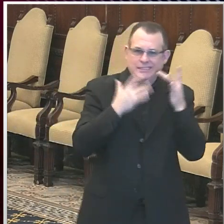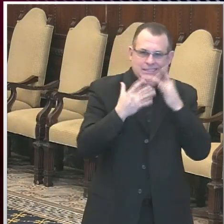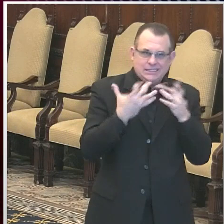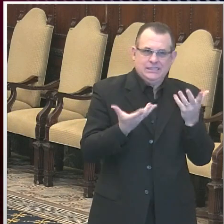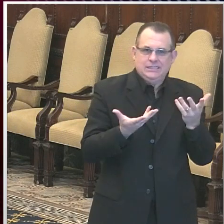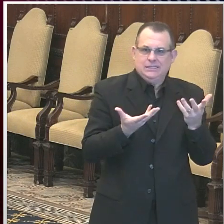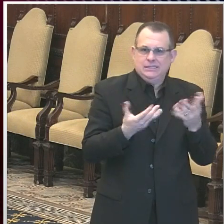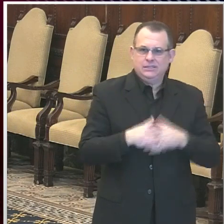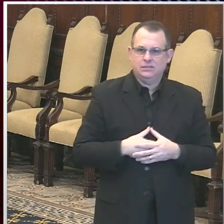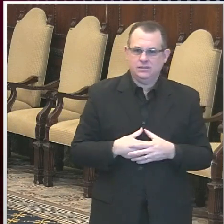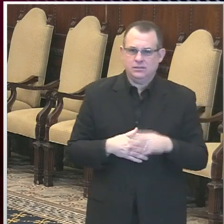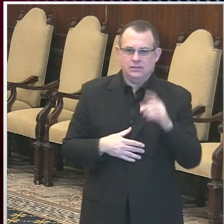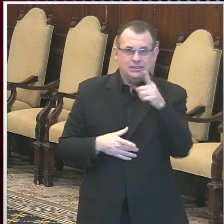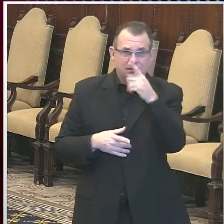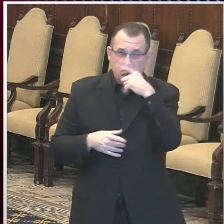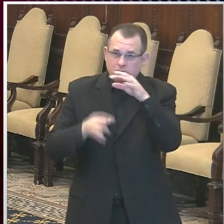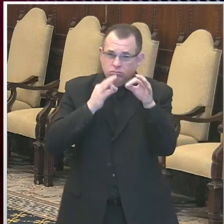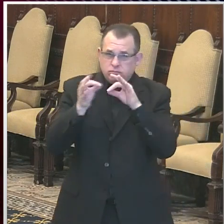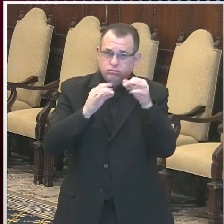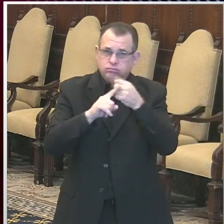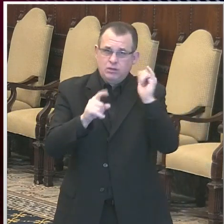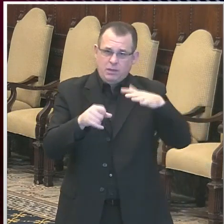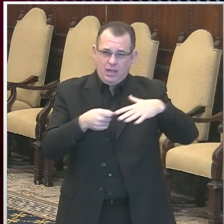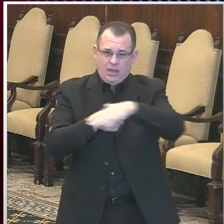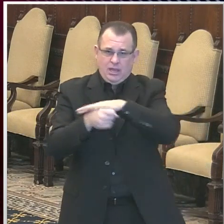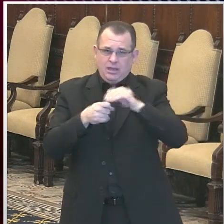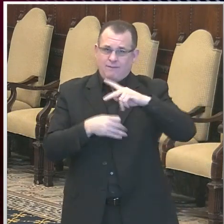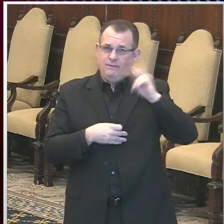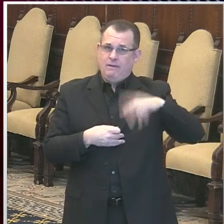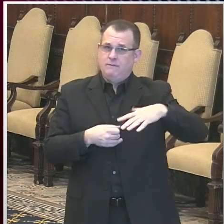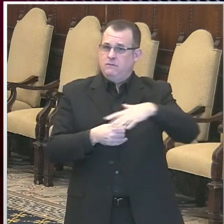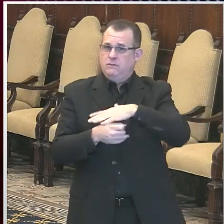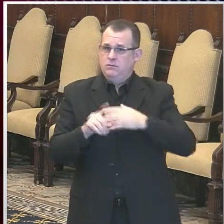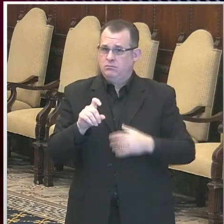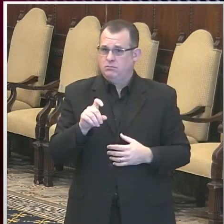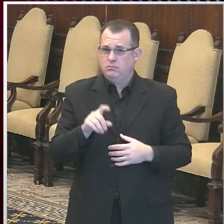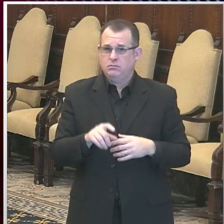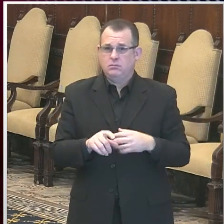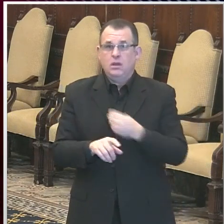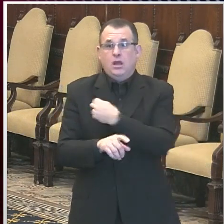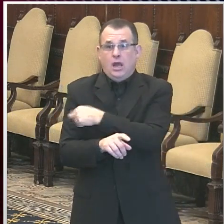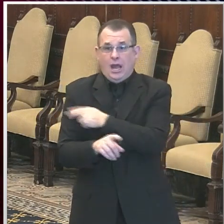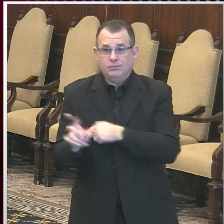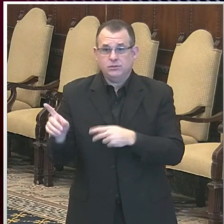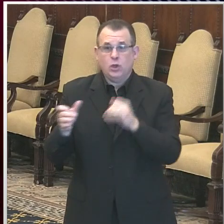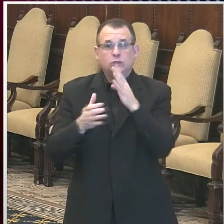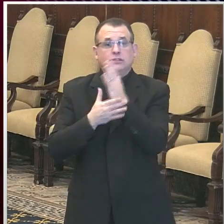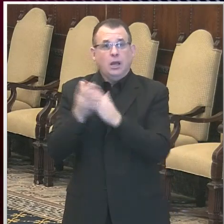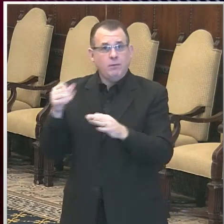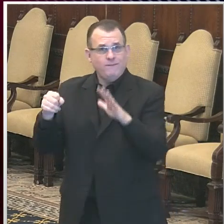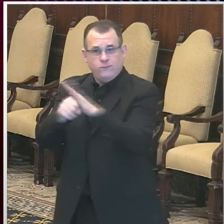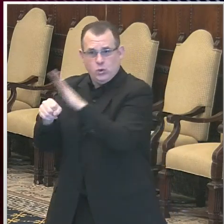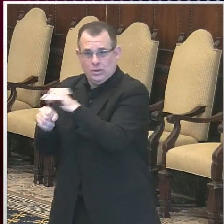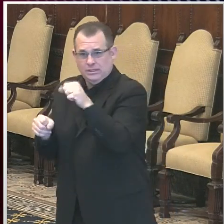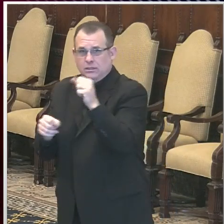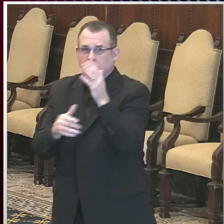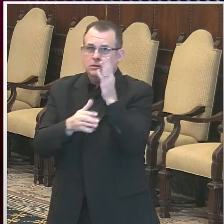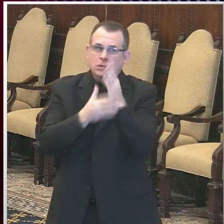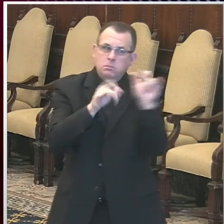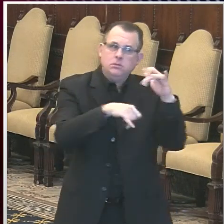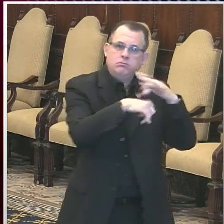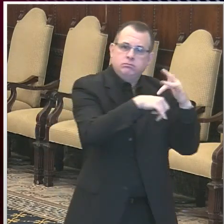address that at area hospitals? And the hospitals that are more full than others are having some limitations on